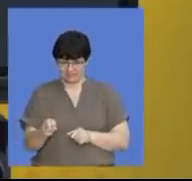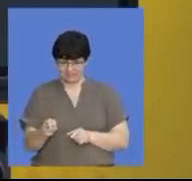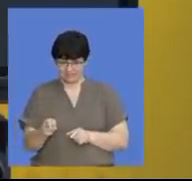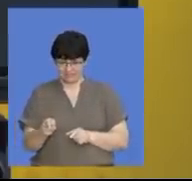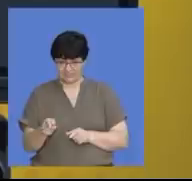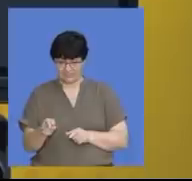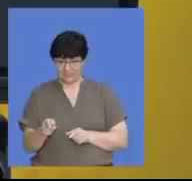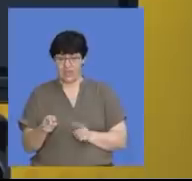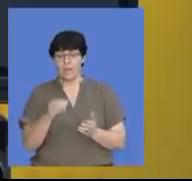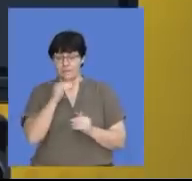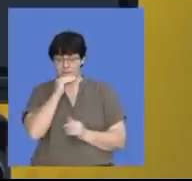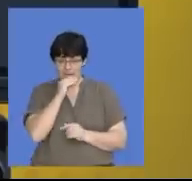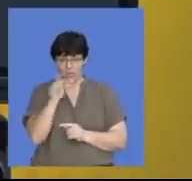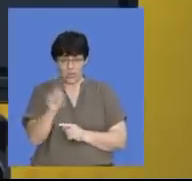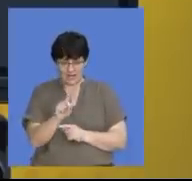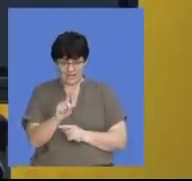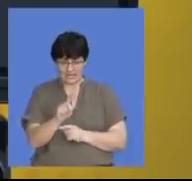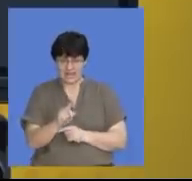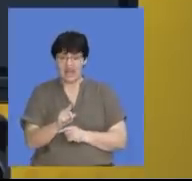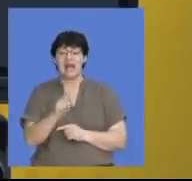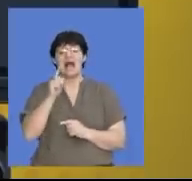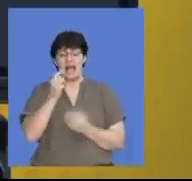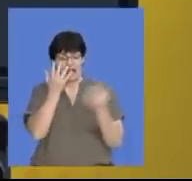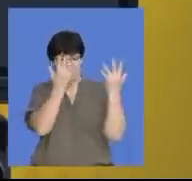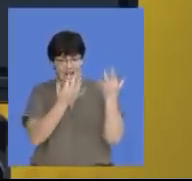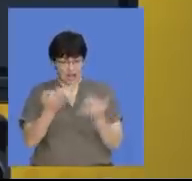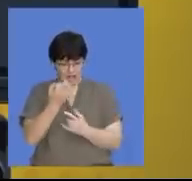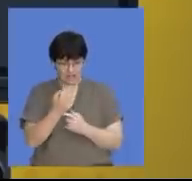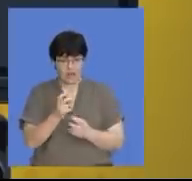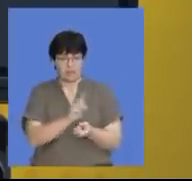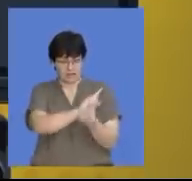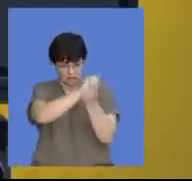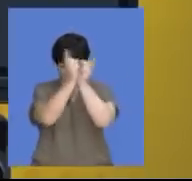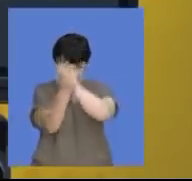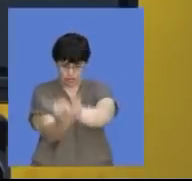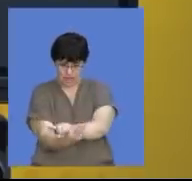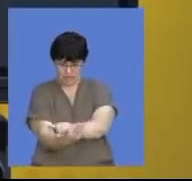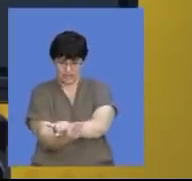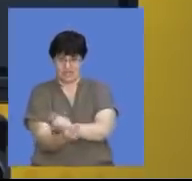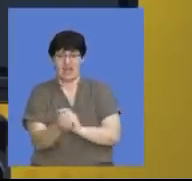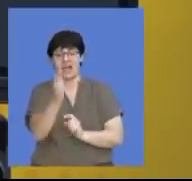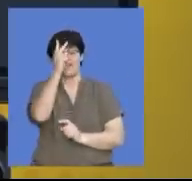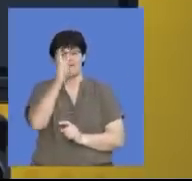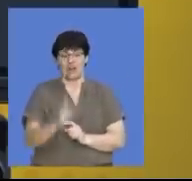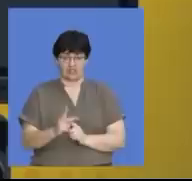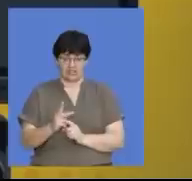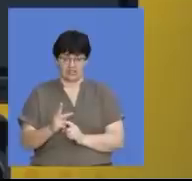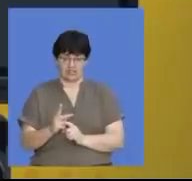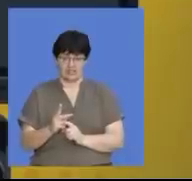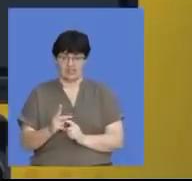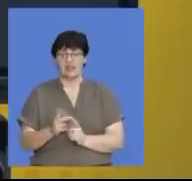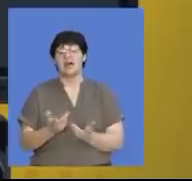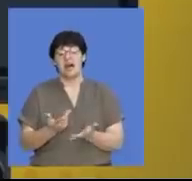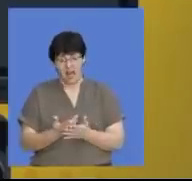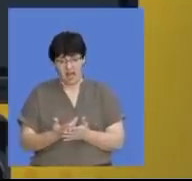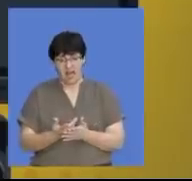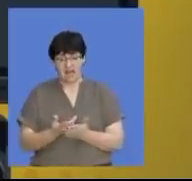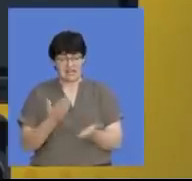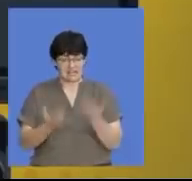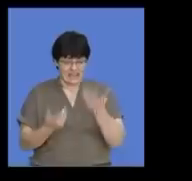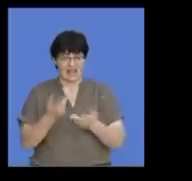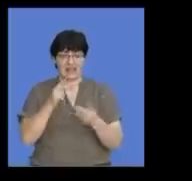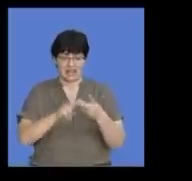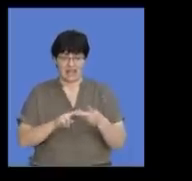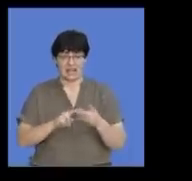ratio. That means I need to do a calculation that converts it to a fraction scale and then to a ratio scale.